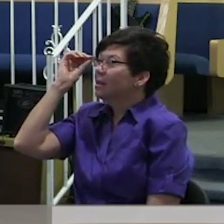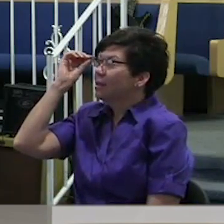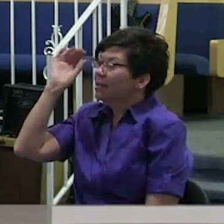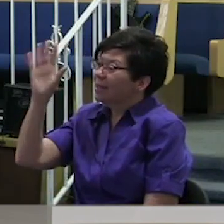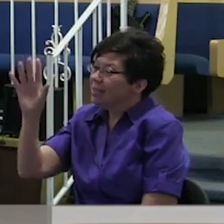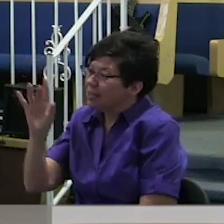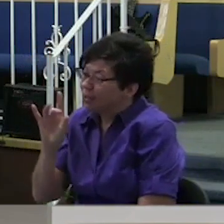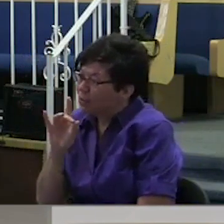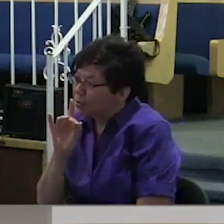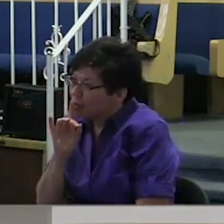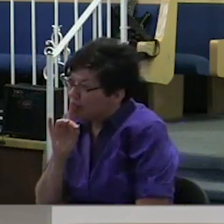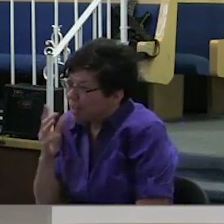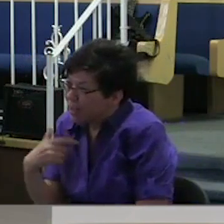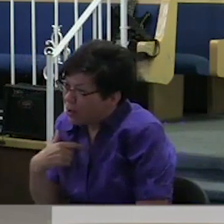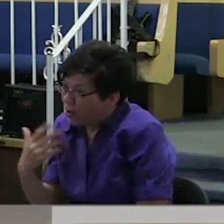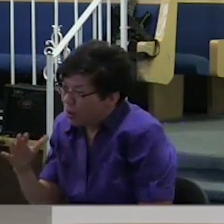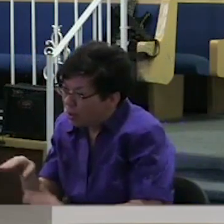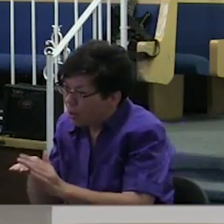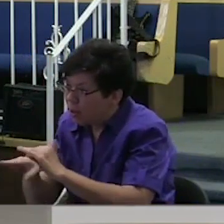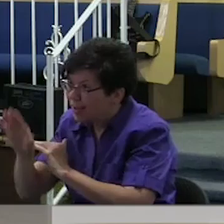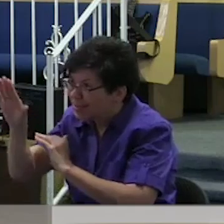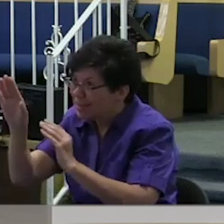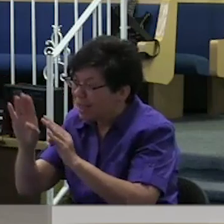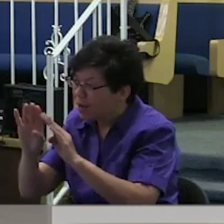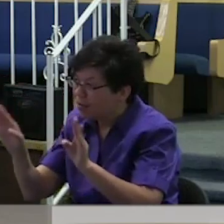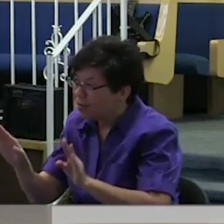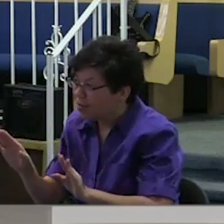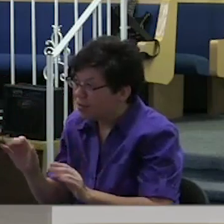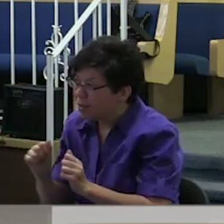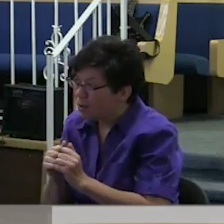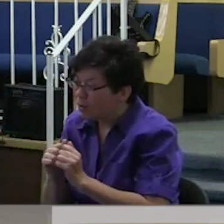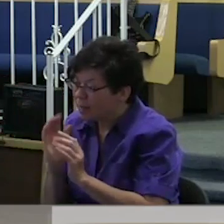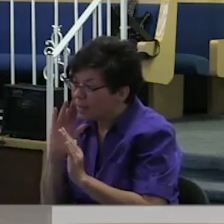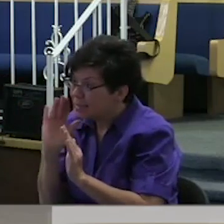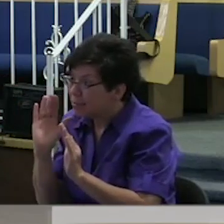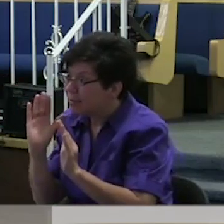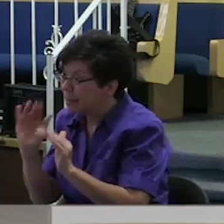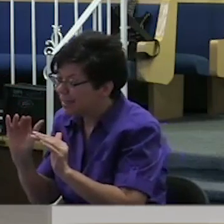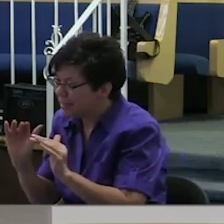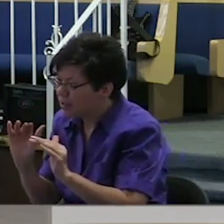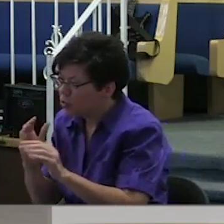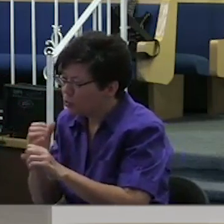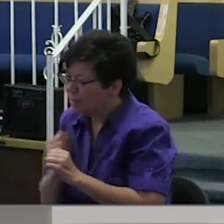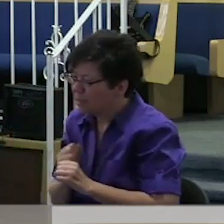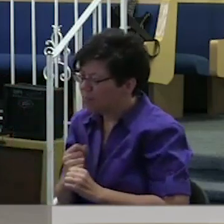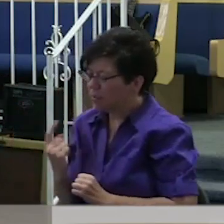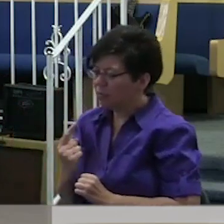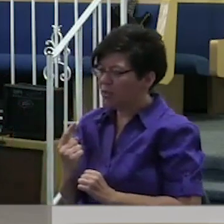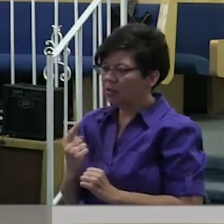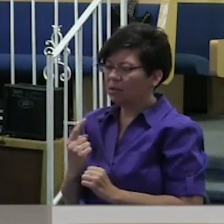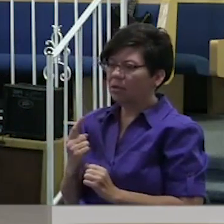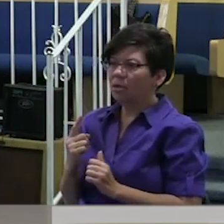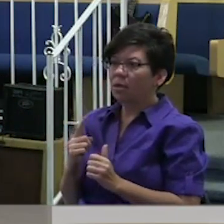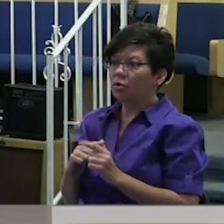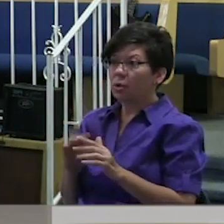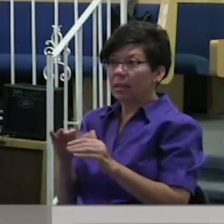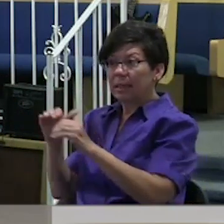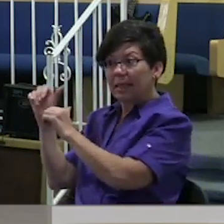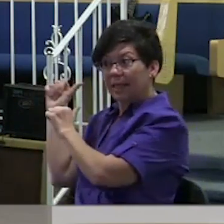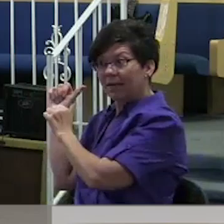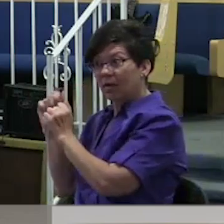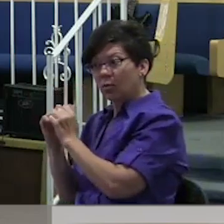We don't want to come into the house of God with the expectancy to receive something and to leave